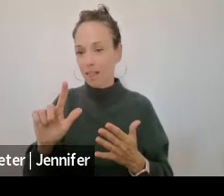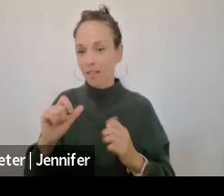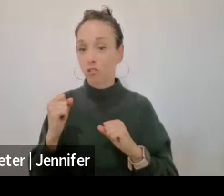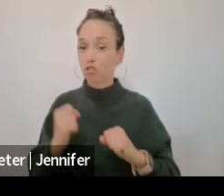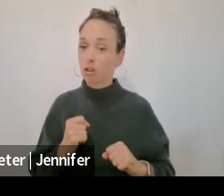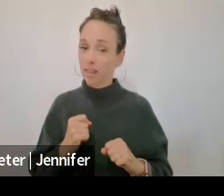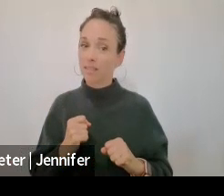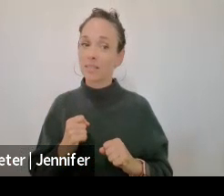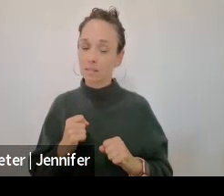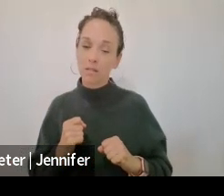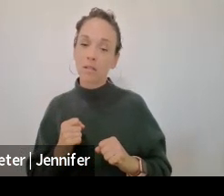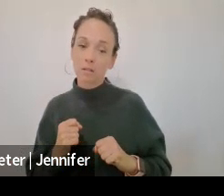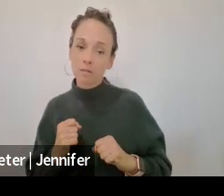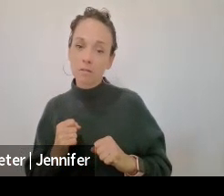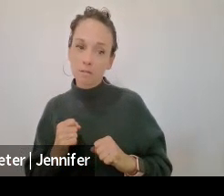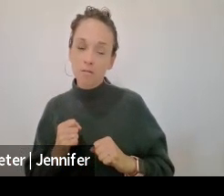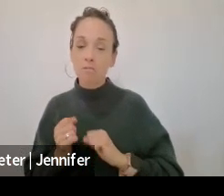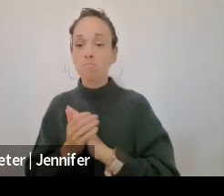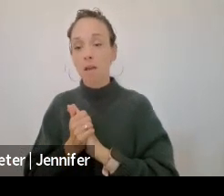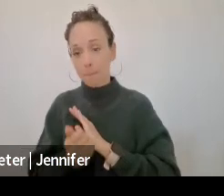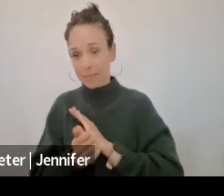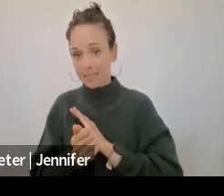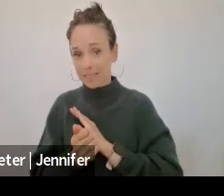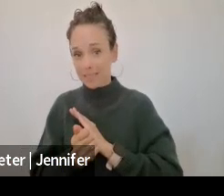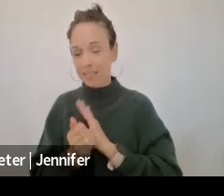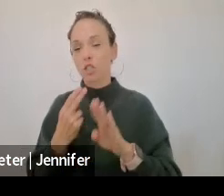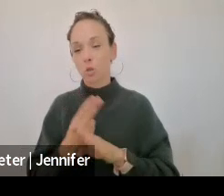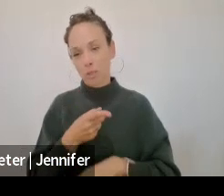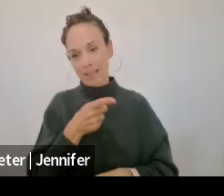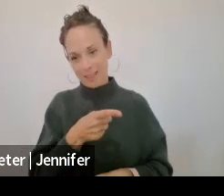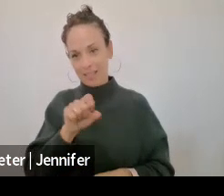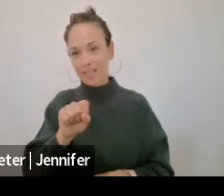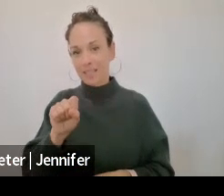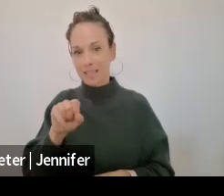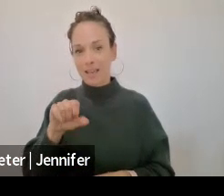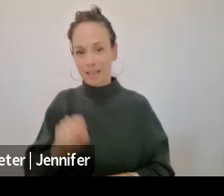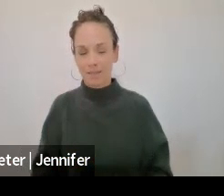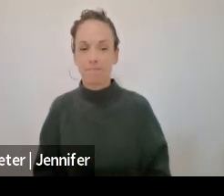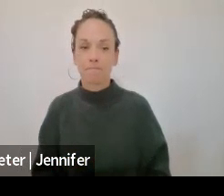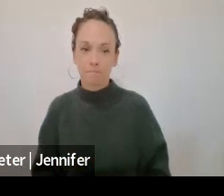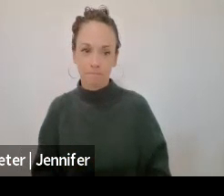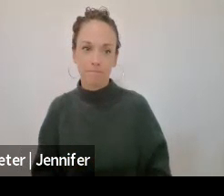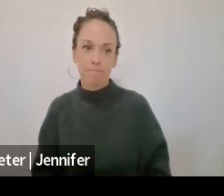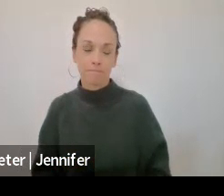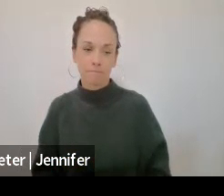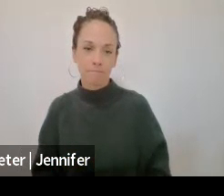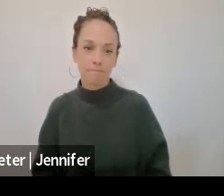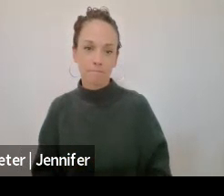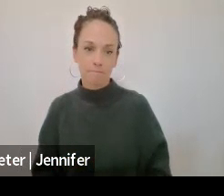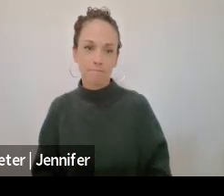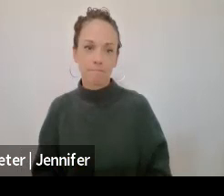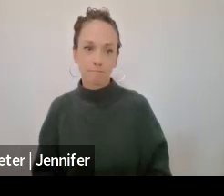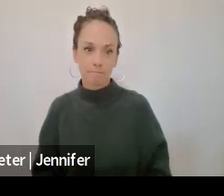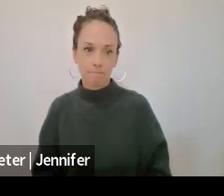strengths and competencies by using the SSIS SEL screening progress monitoring tool. Okay,